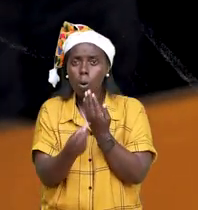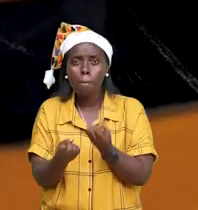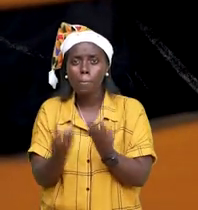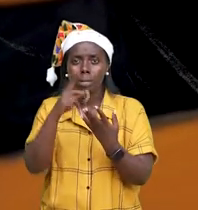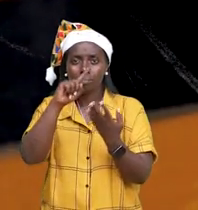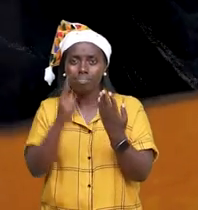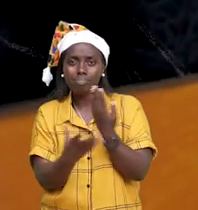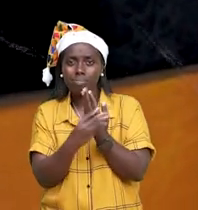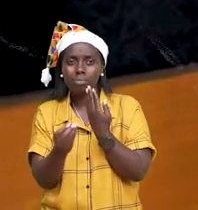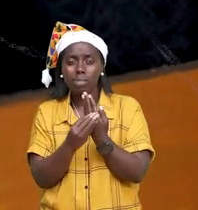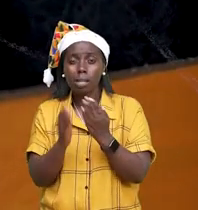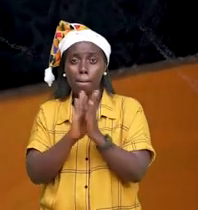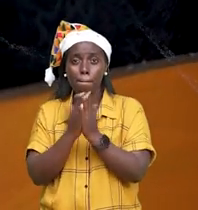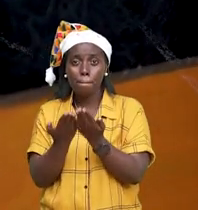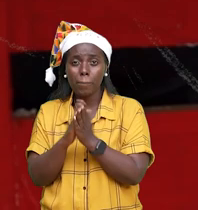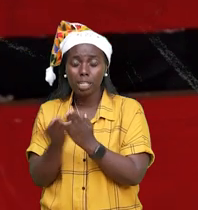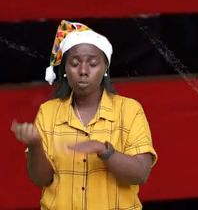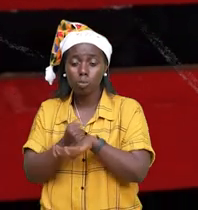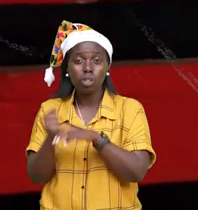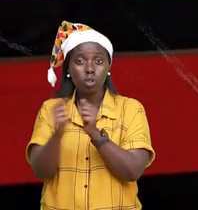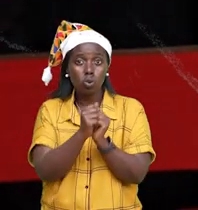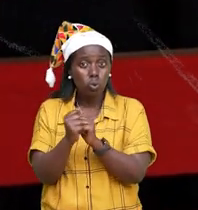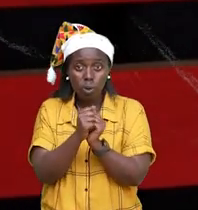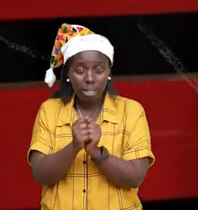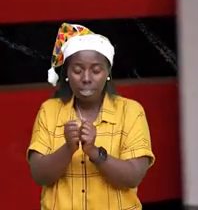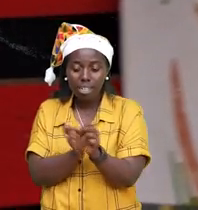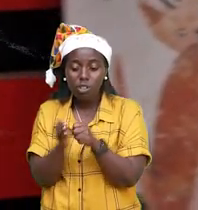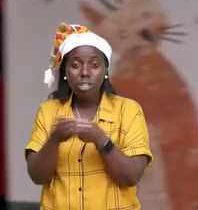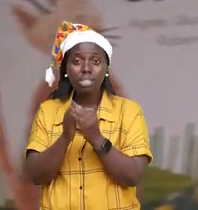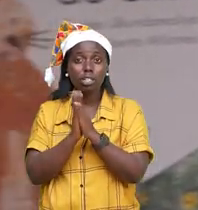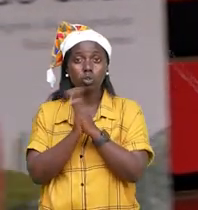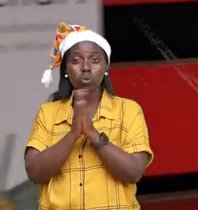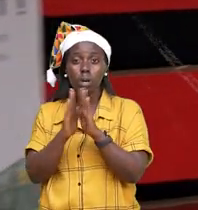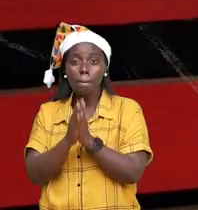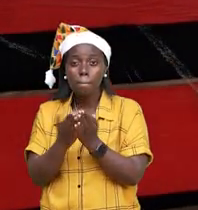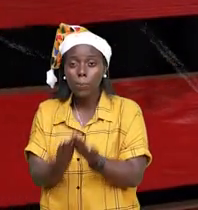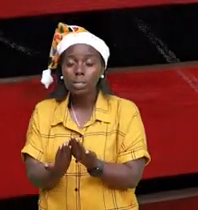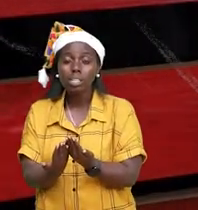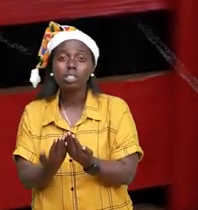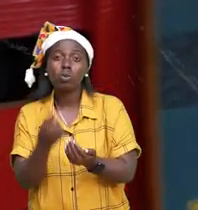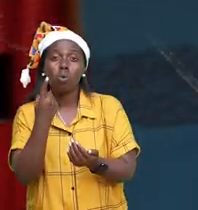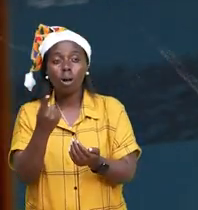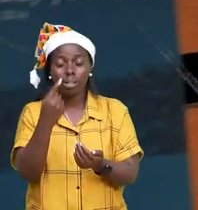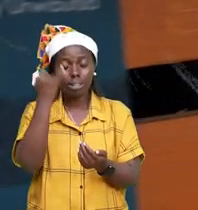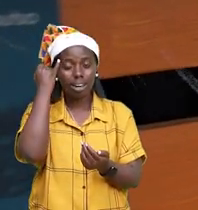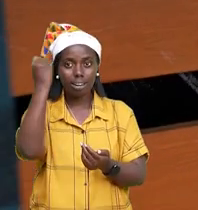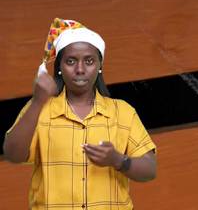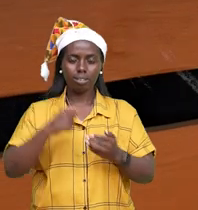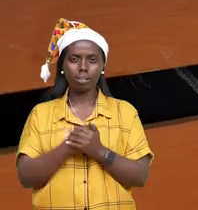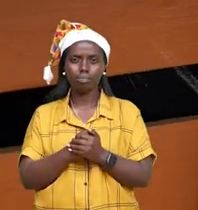the book. The pages are put together, creating a storybook that was once an